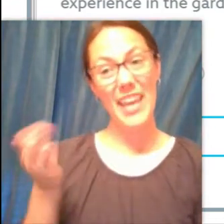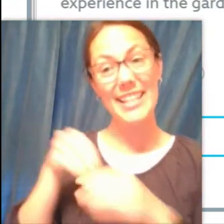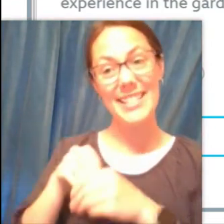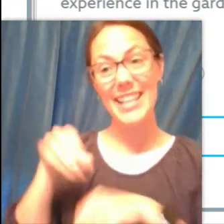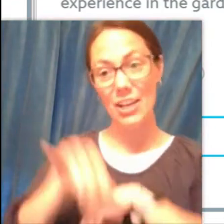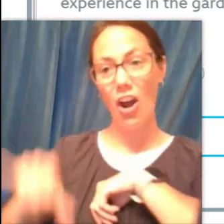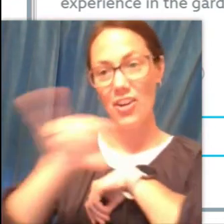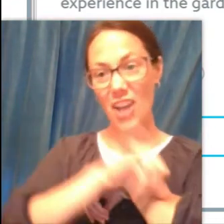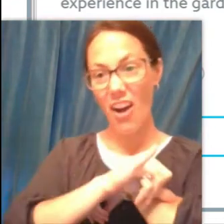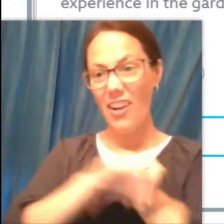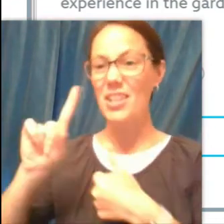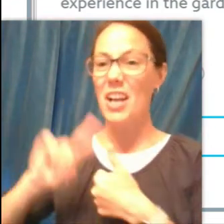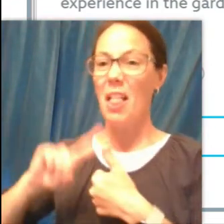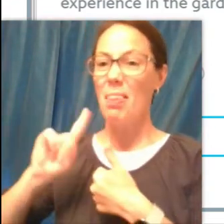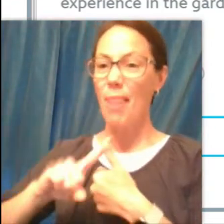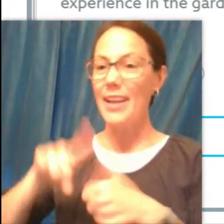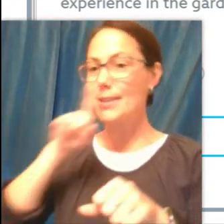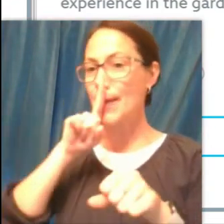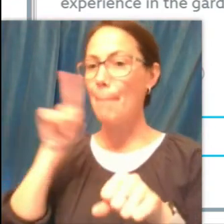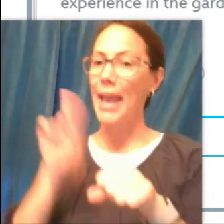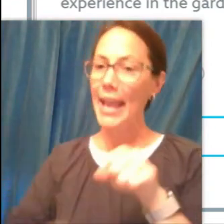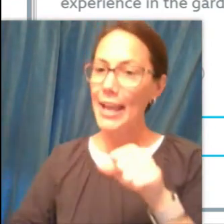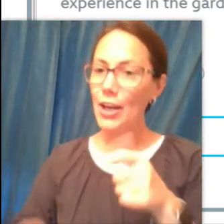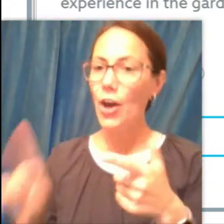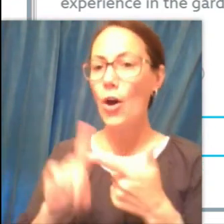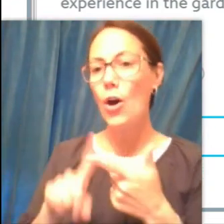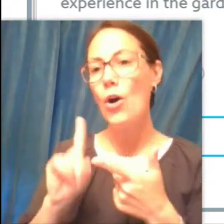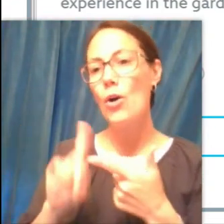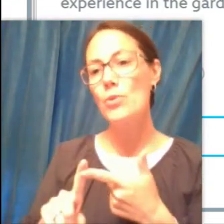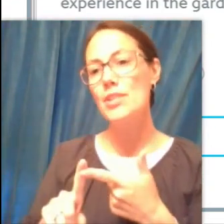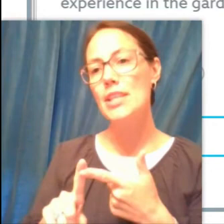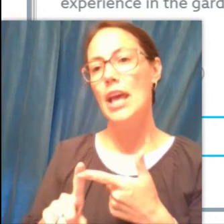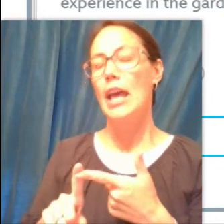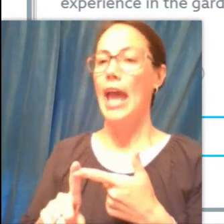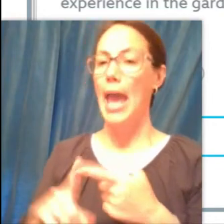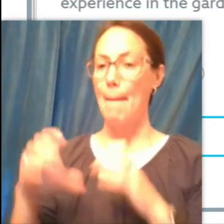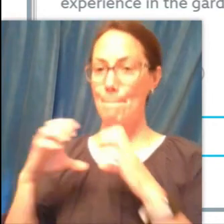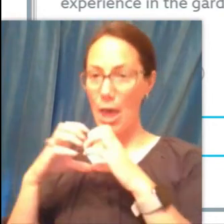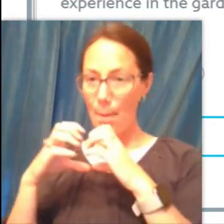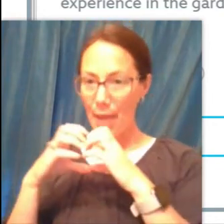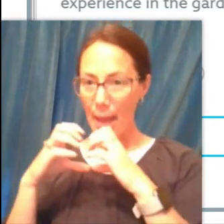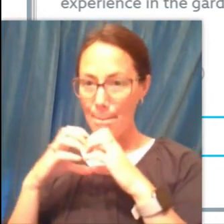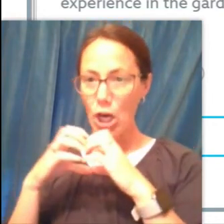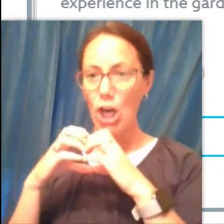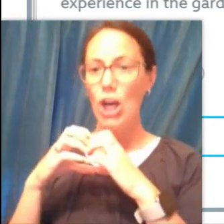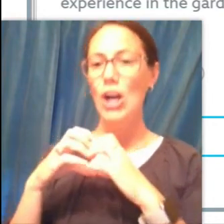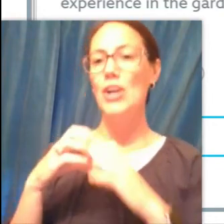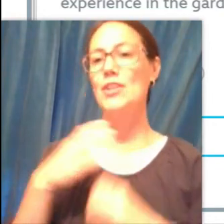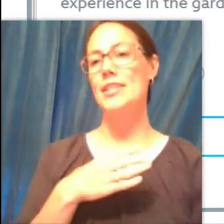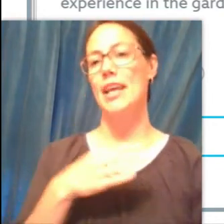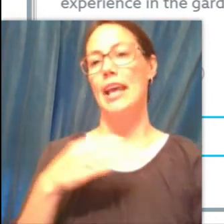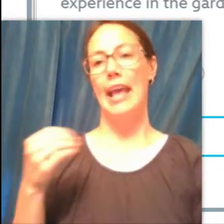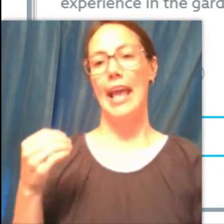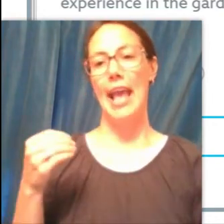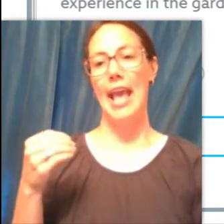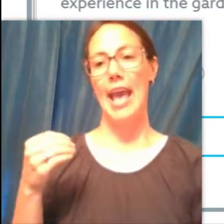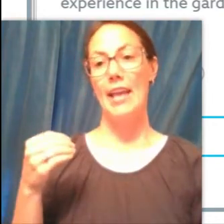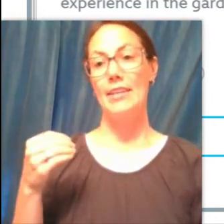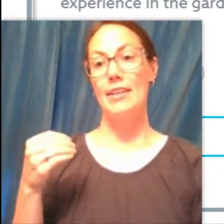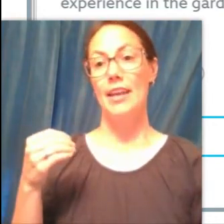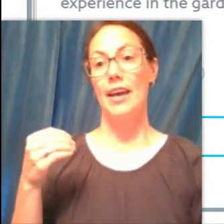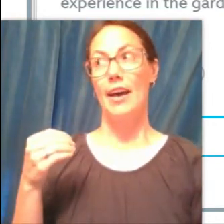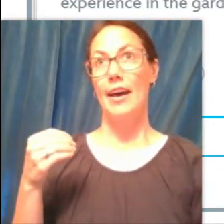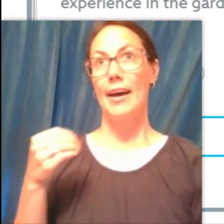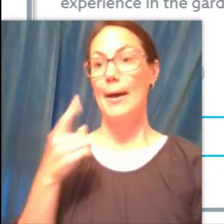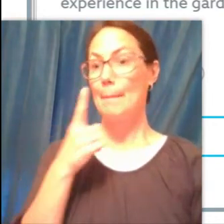few things in our yard, like tomatoes and bell peppers